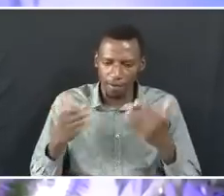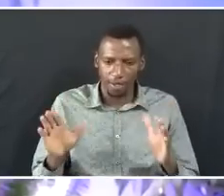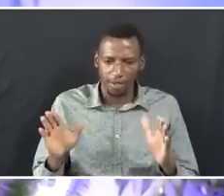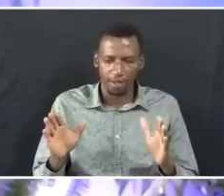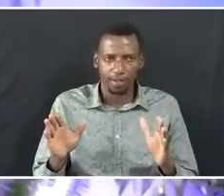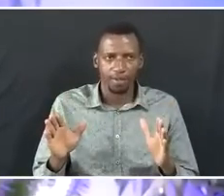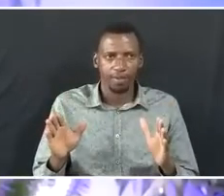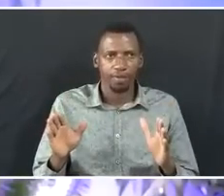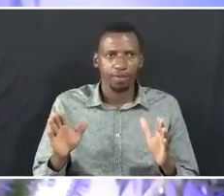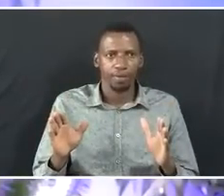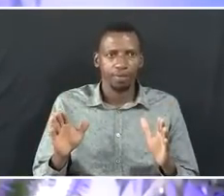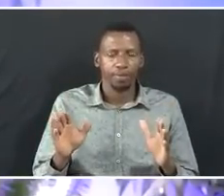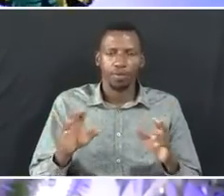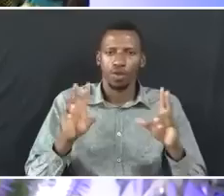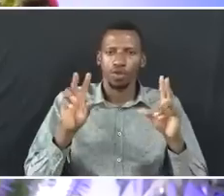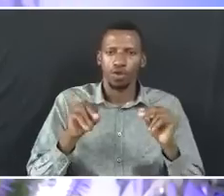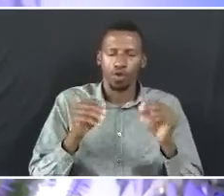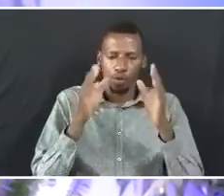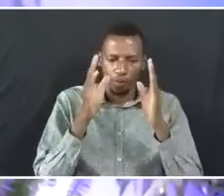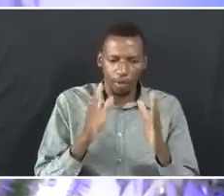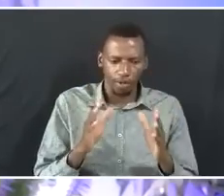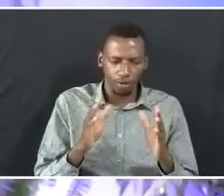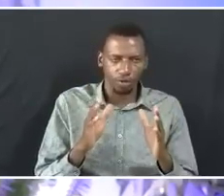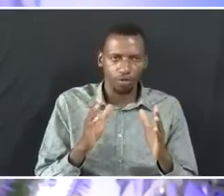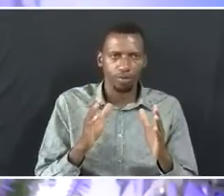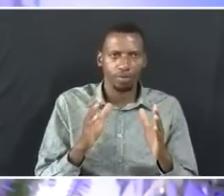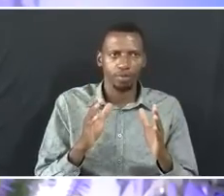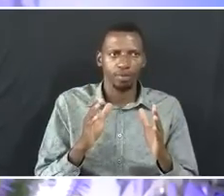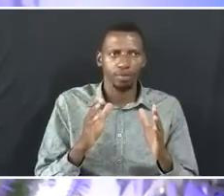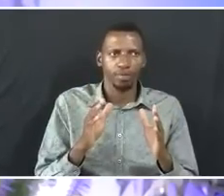has authority to lower it.